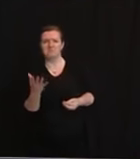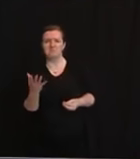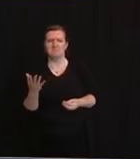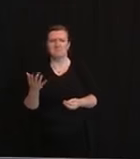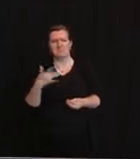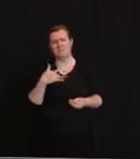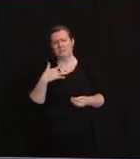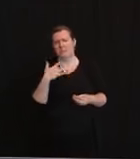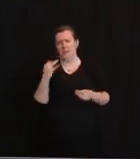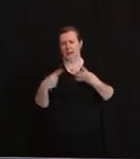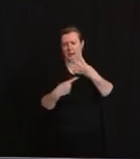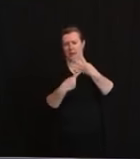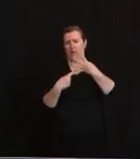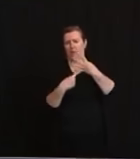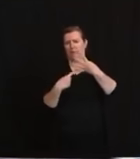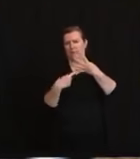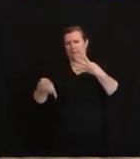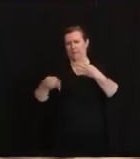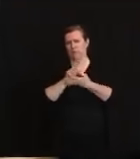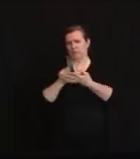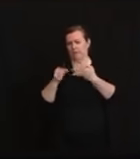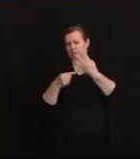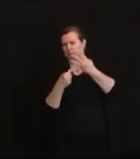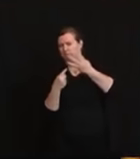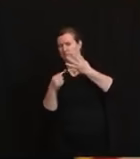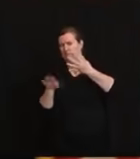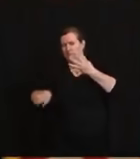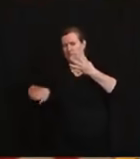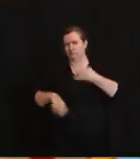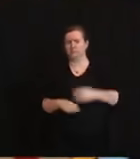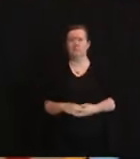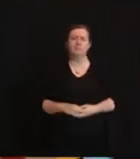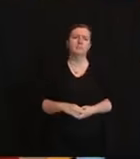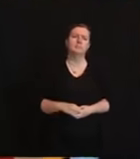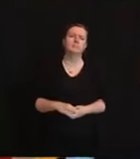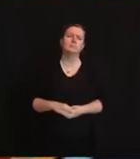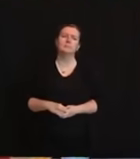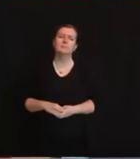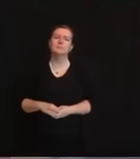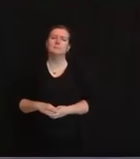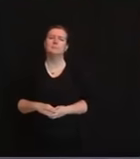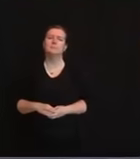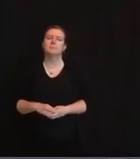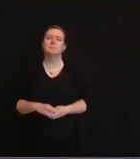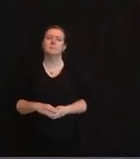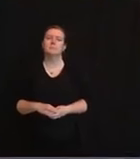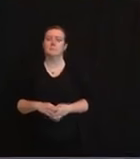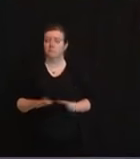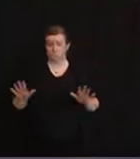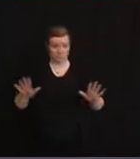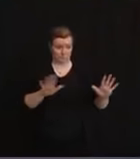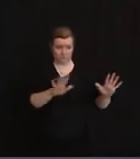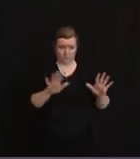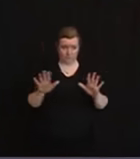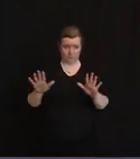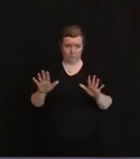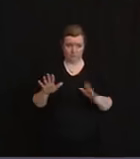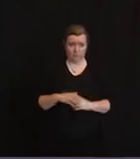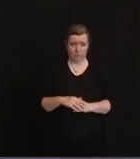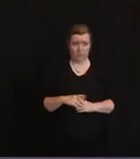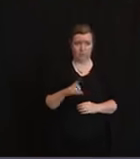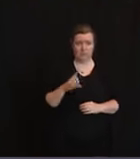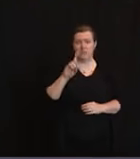sure. Thank you. Let's go. I'm okay. Are you sure? Okay. Dustin, how are you?